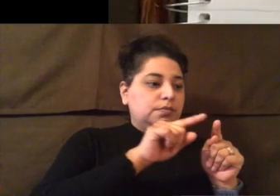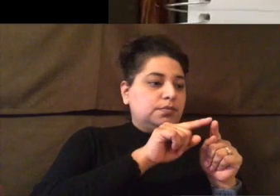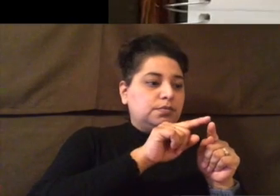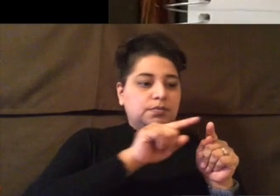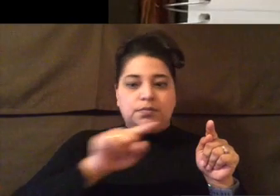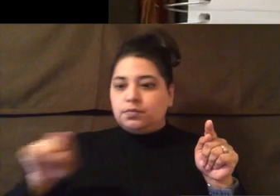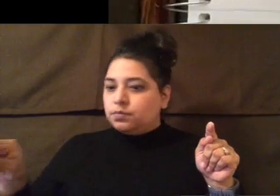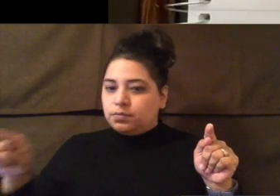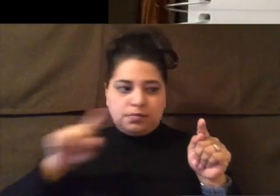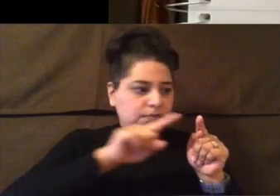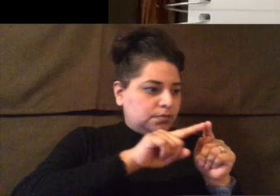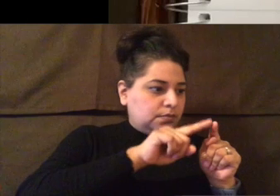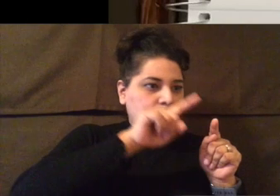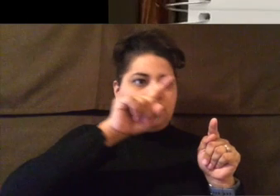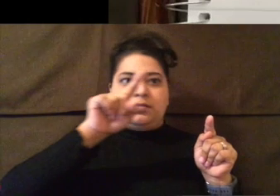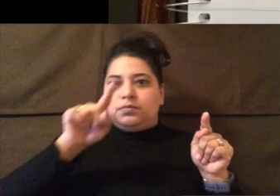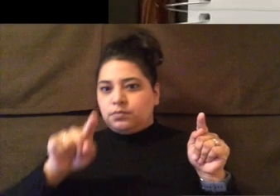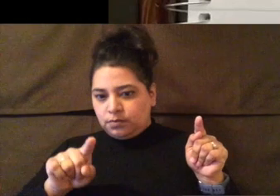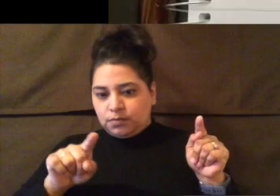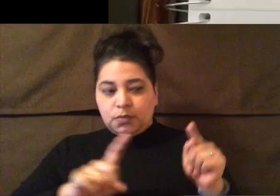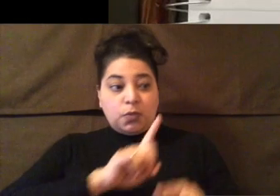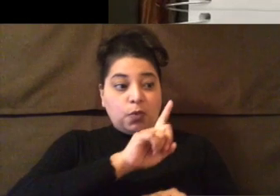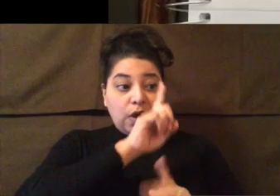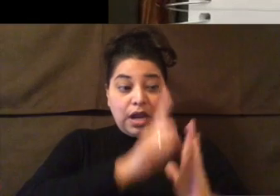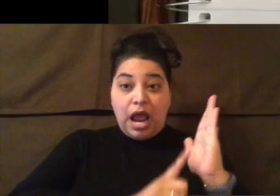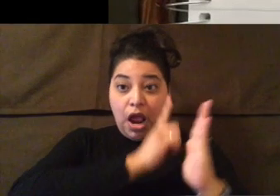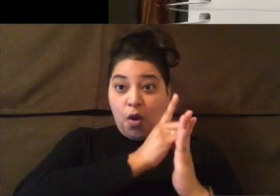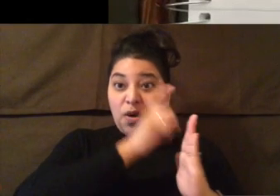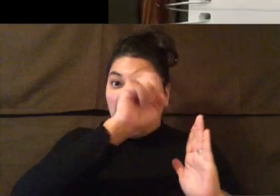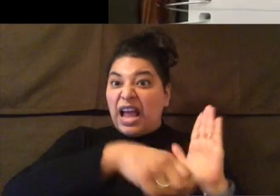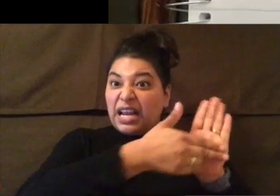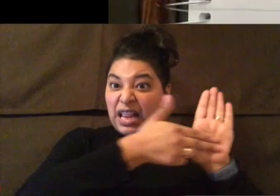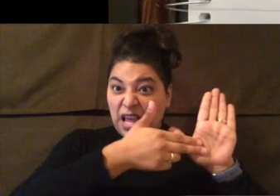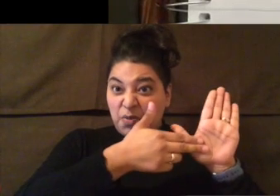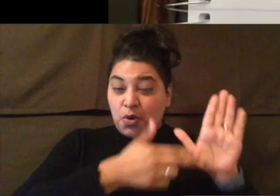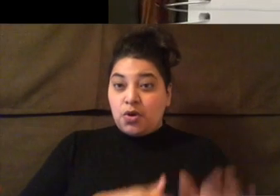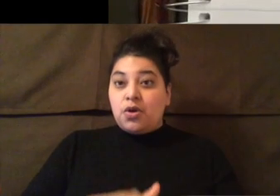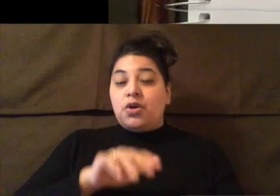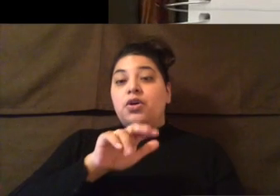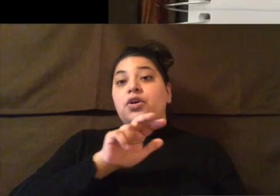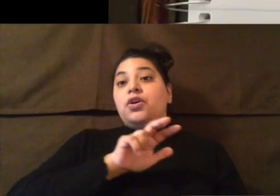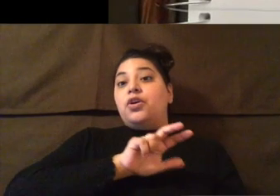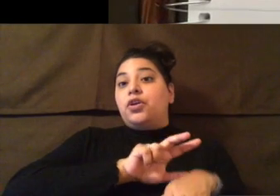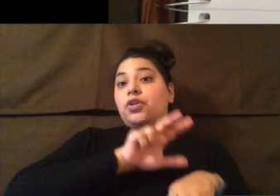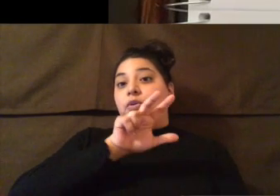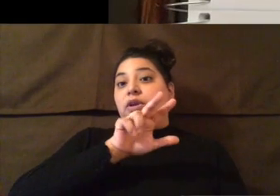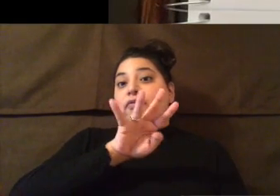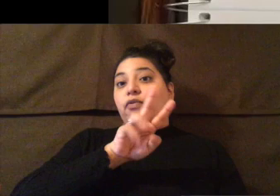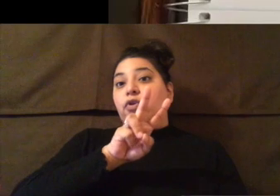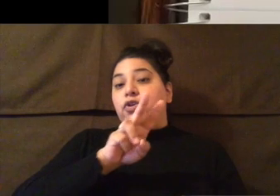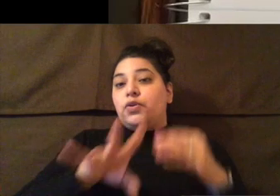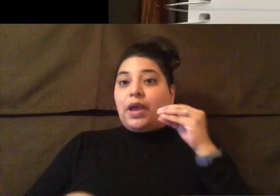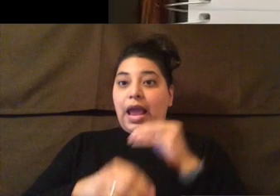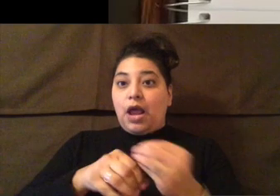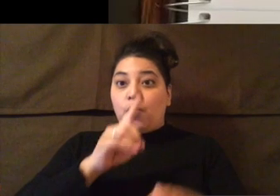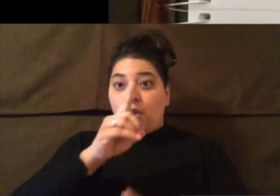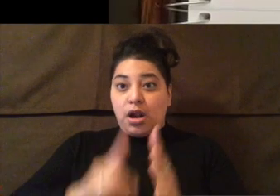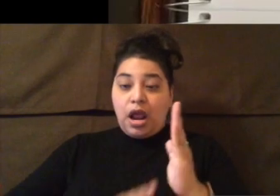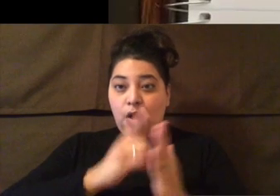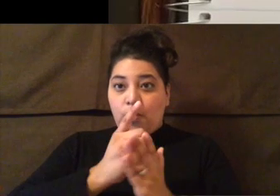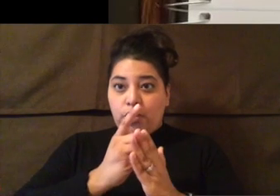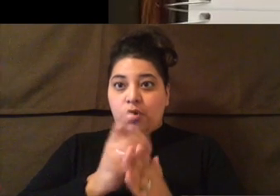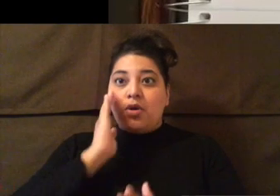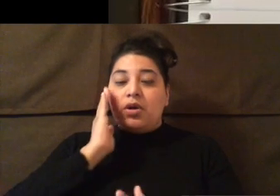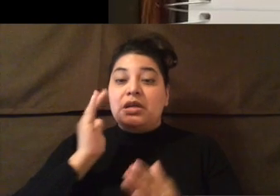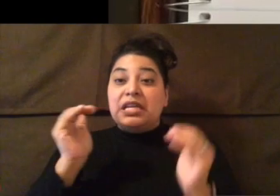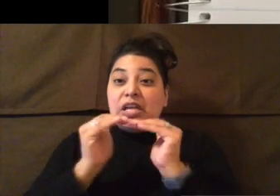This is 1 hour. Remember to label it. So 3:42 plus 1 hour is going